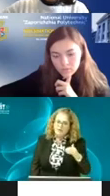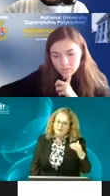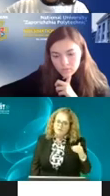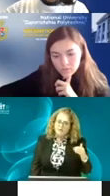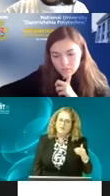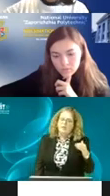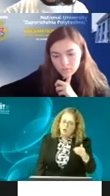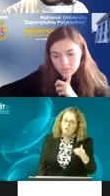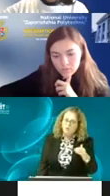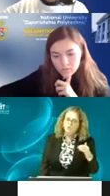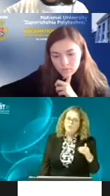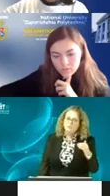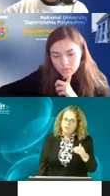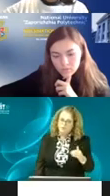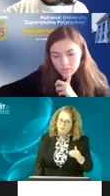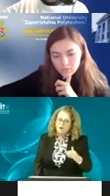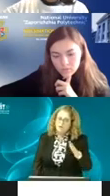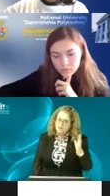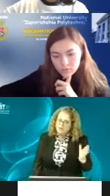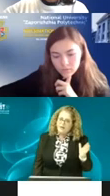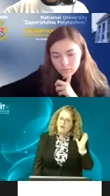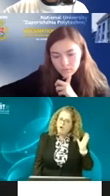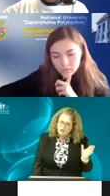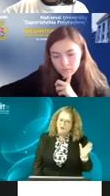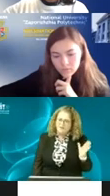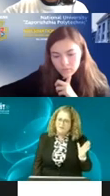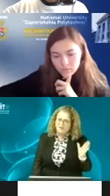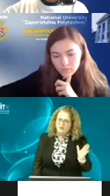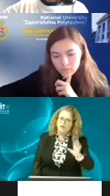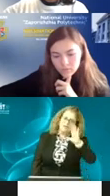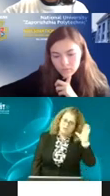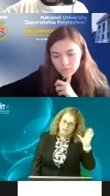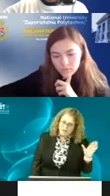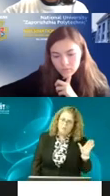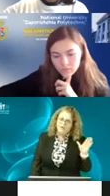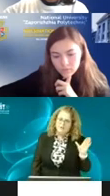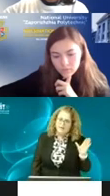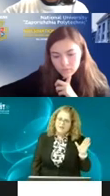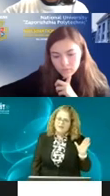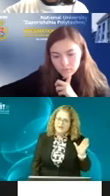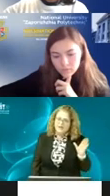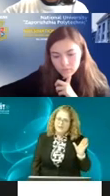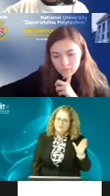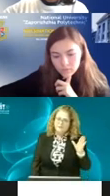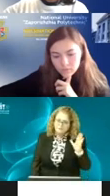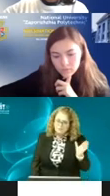Maybe there are some things that I don't want to use the machine for. So there are a lot of ethical questions, and this is